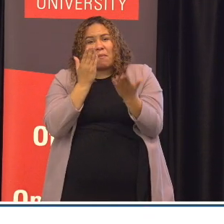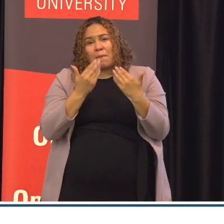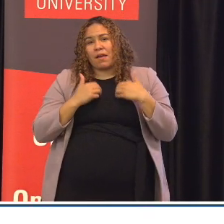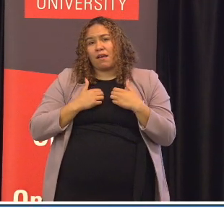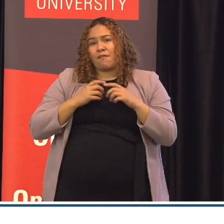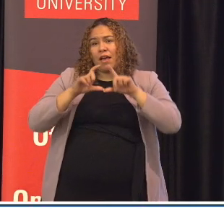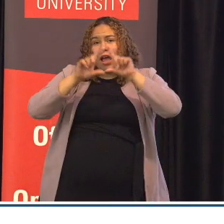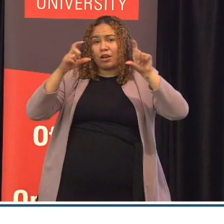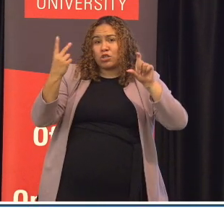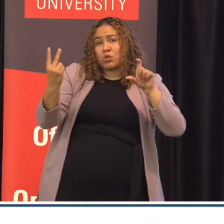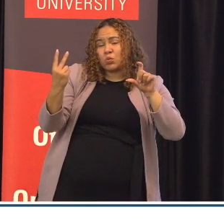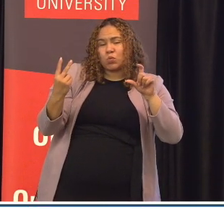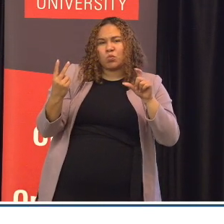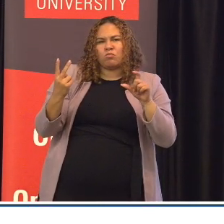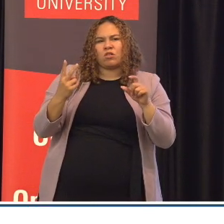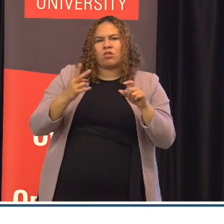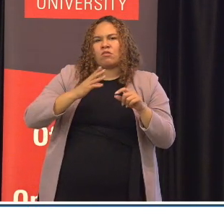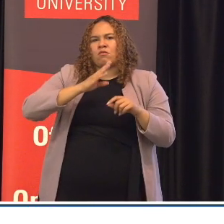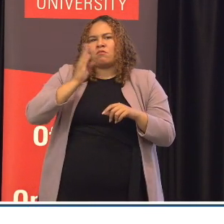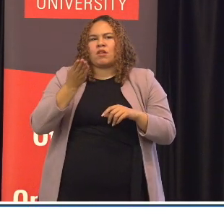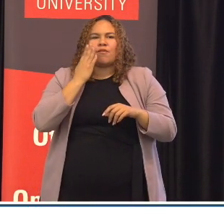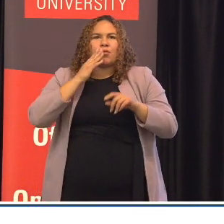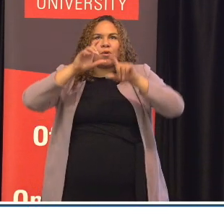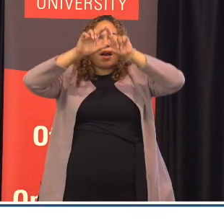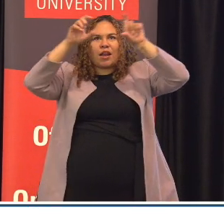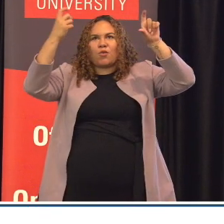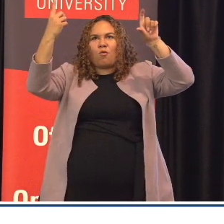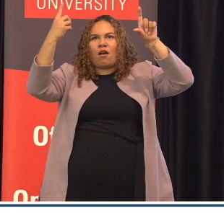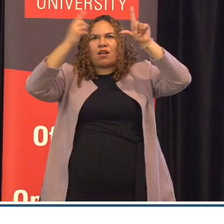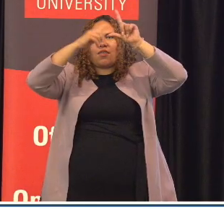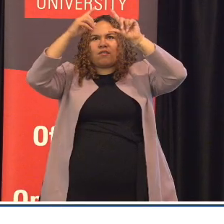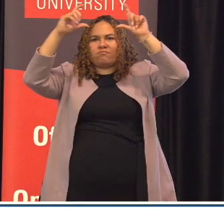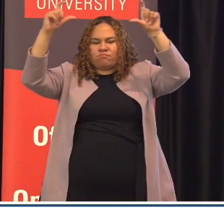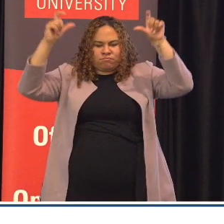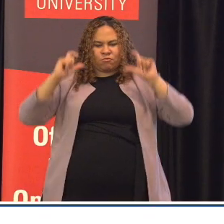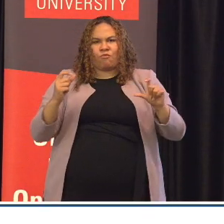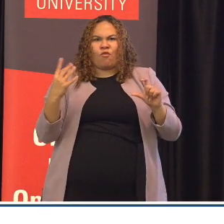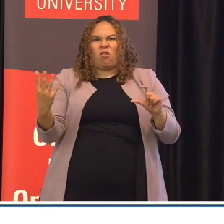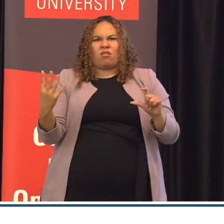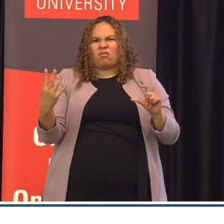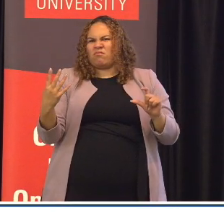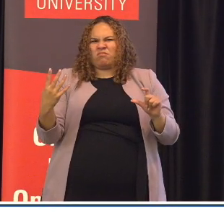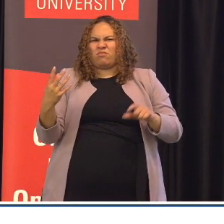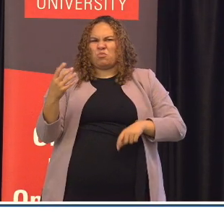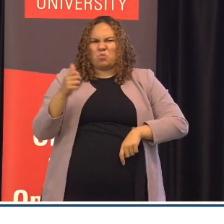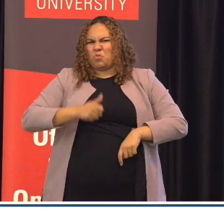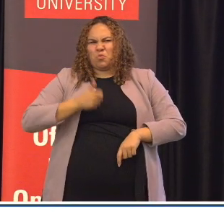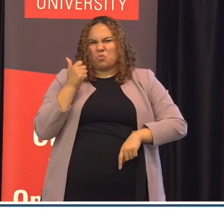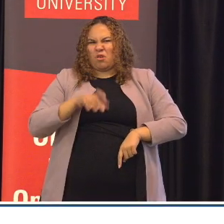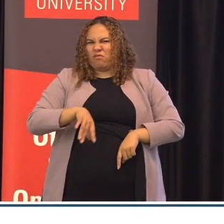2. You're never going to jump from a heading 1 to a heading 4. People won't find it.